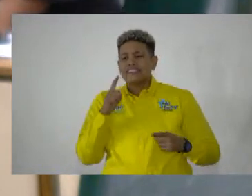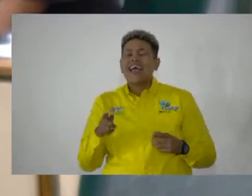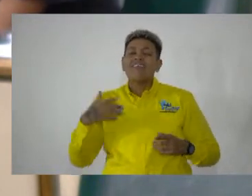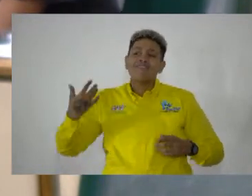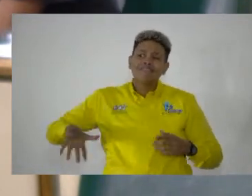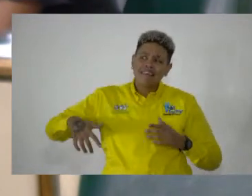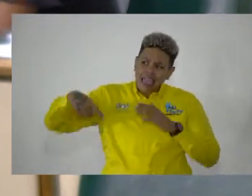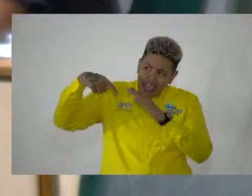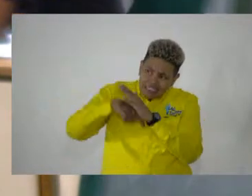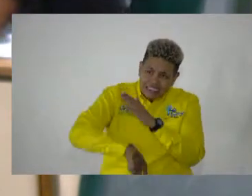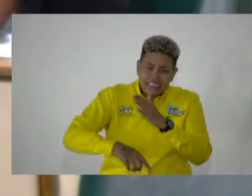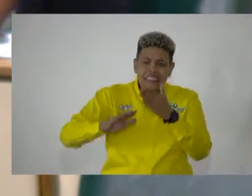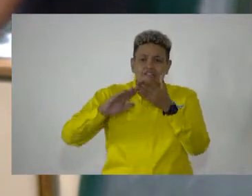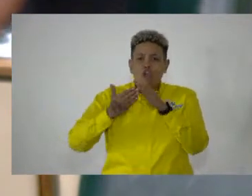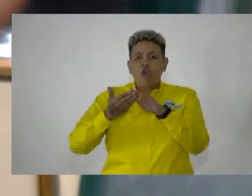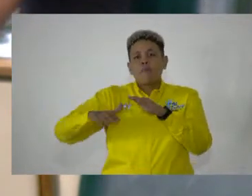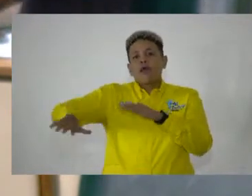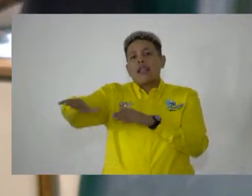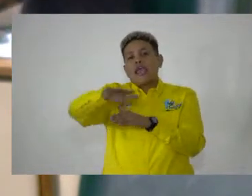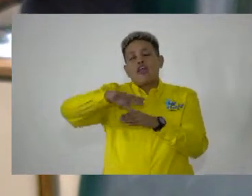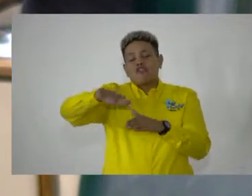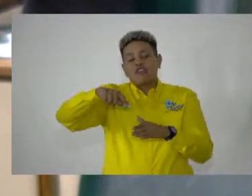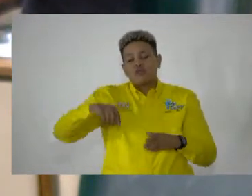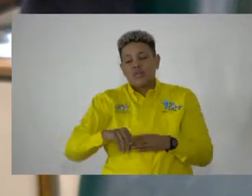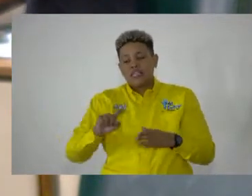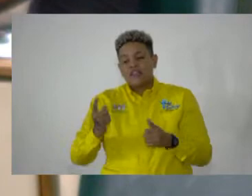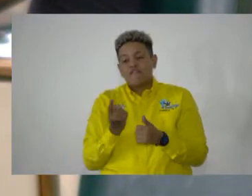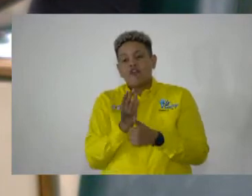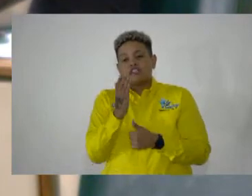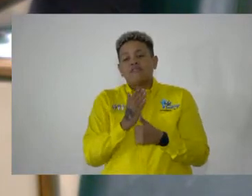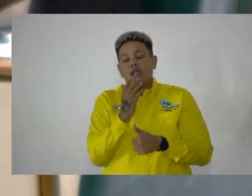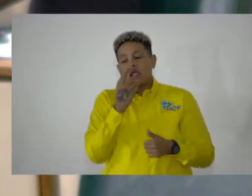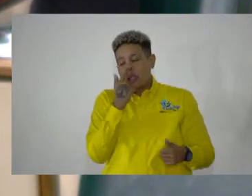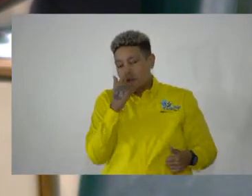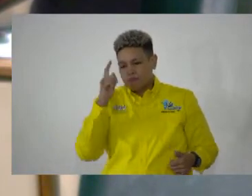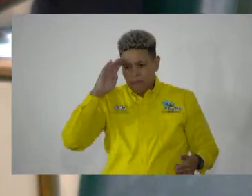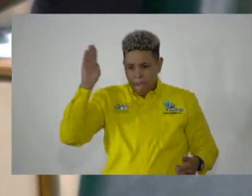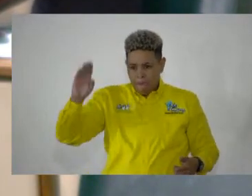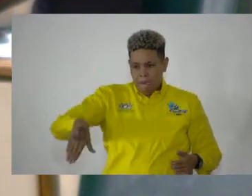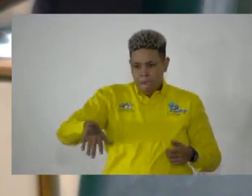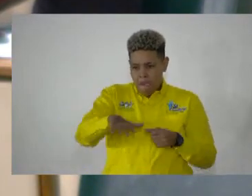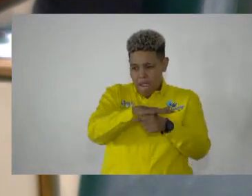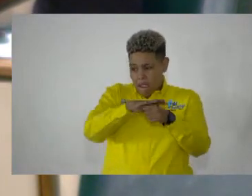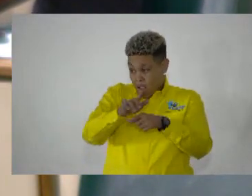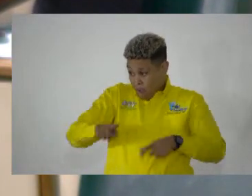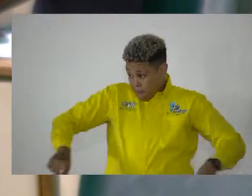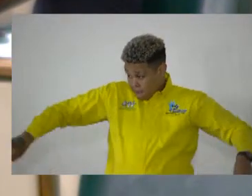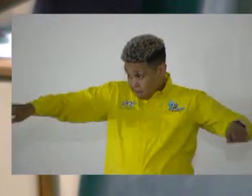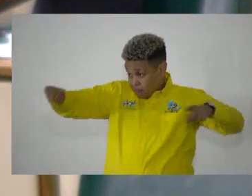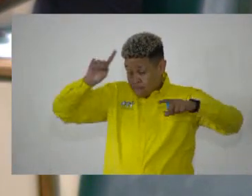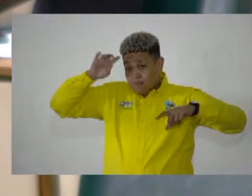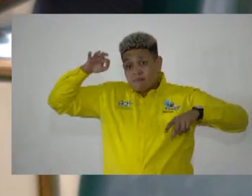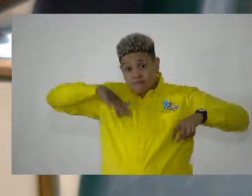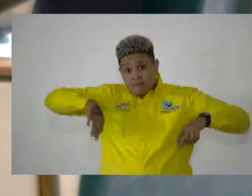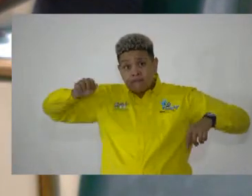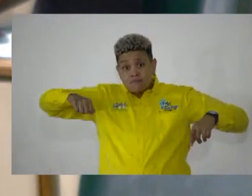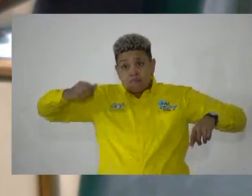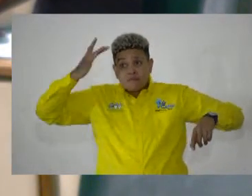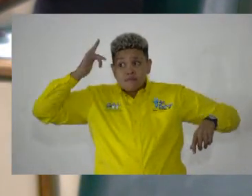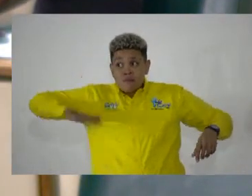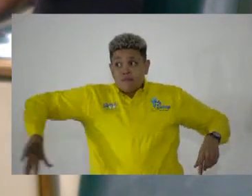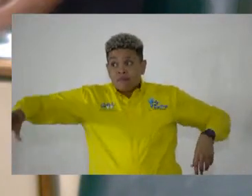extensive urban areas. So in this first phase, all constituencies will benefit because